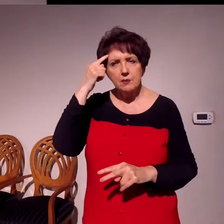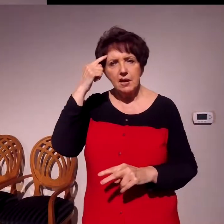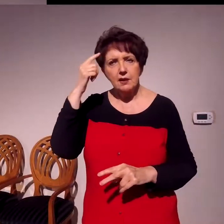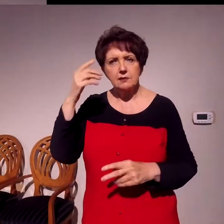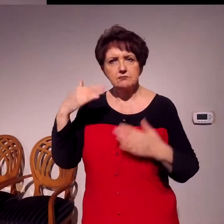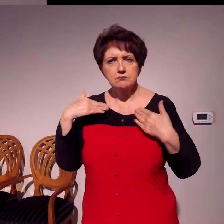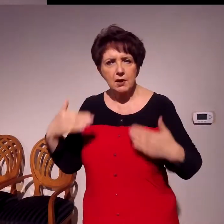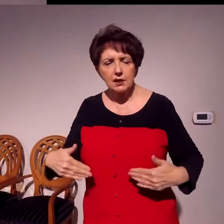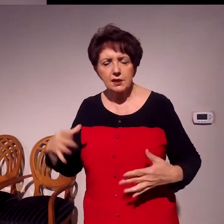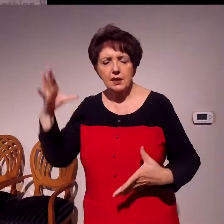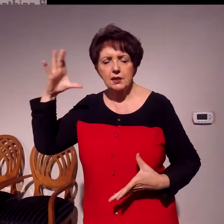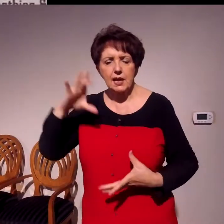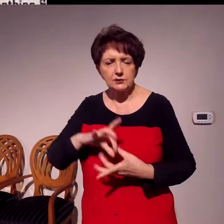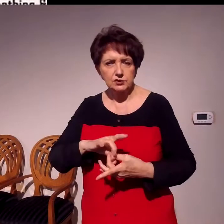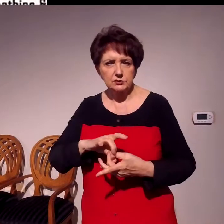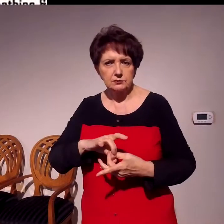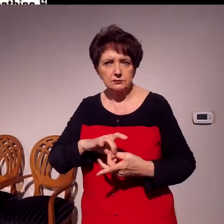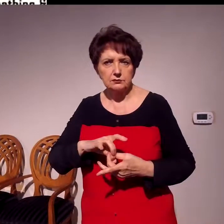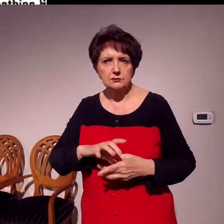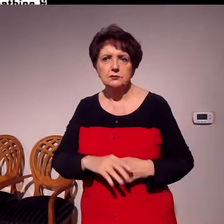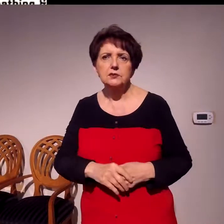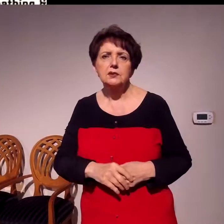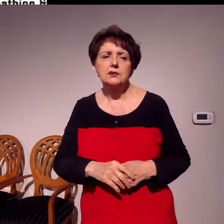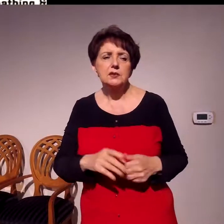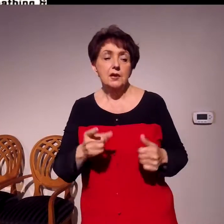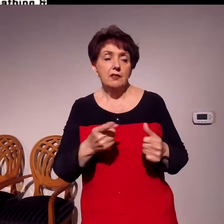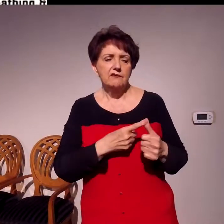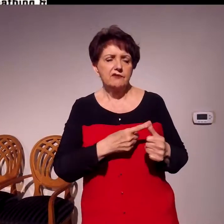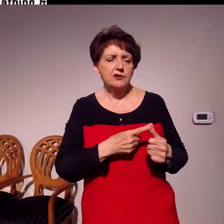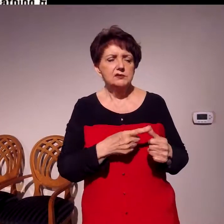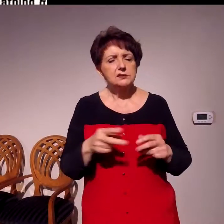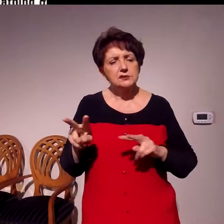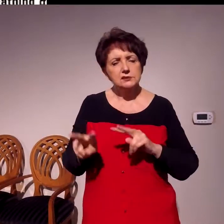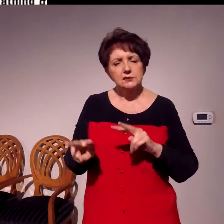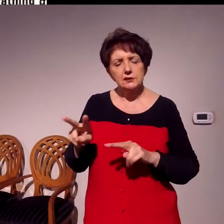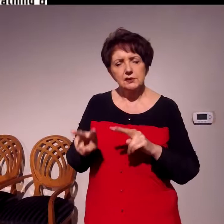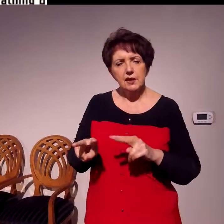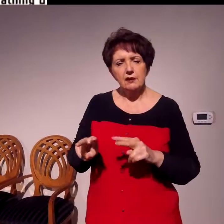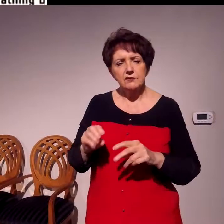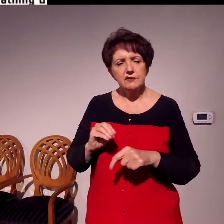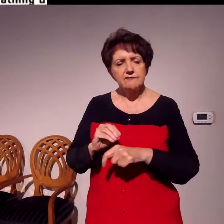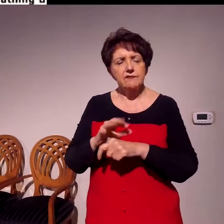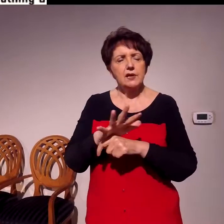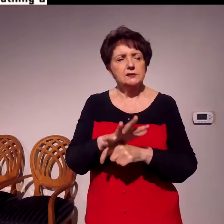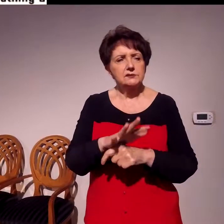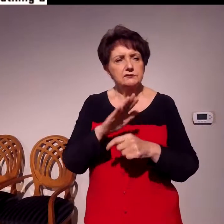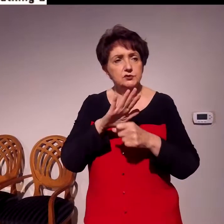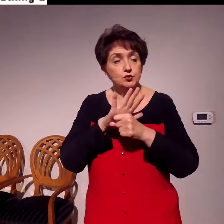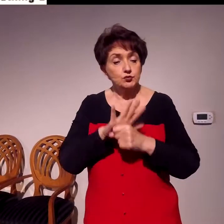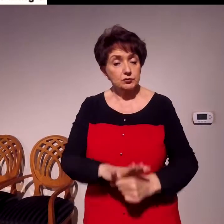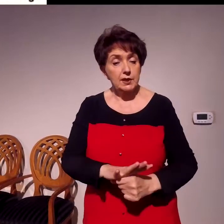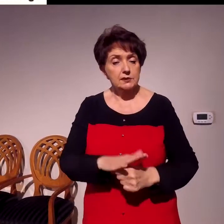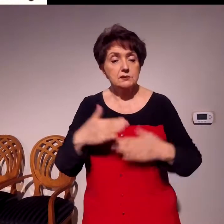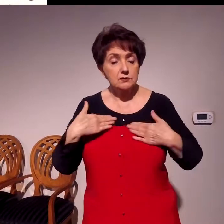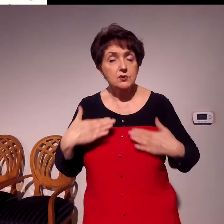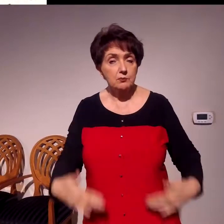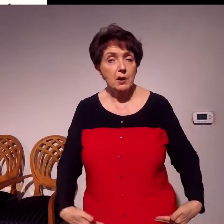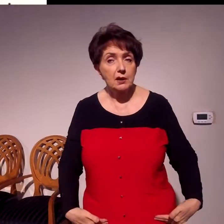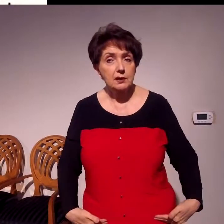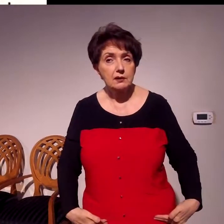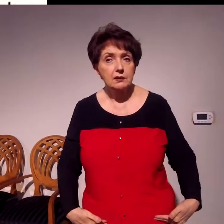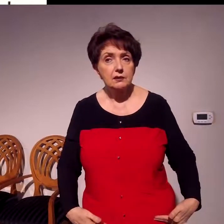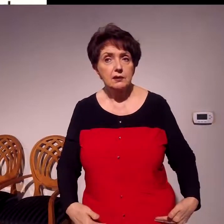connection. So the first thing is to look at the effects of stress on our bodies, right? Our